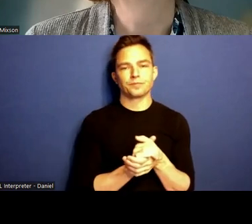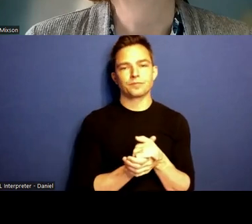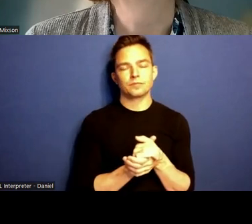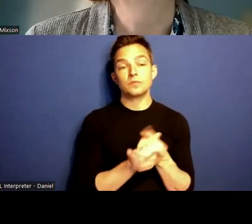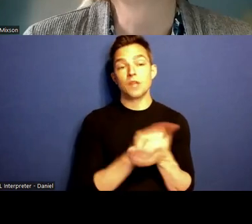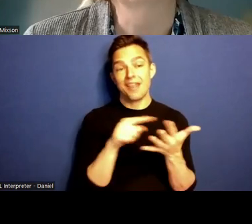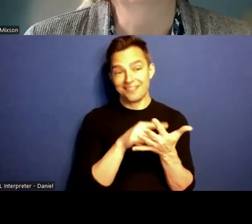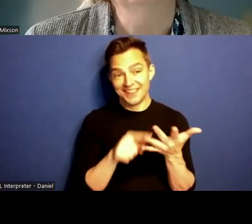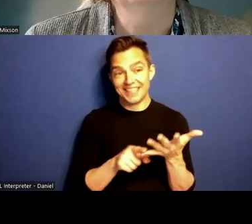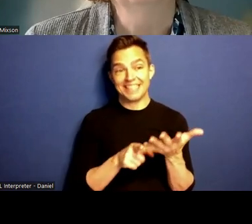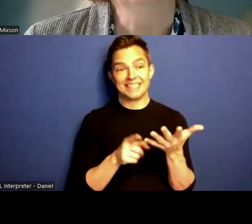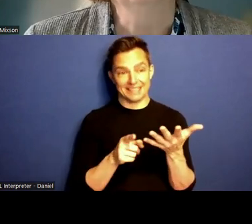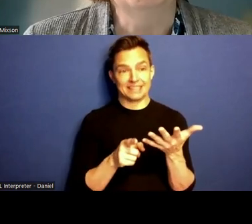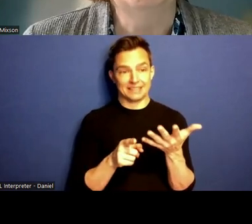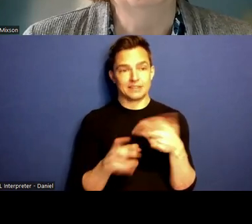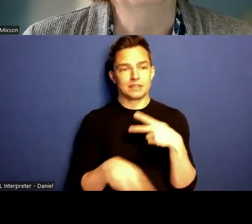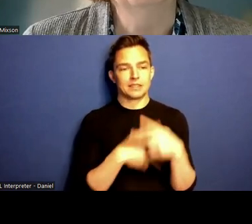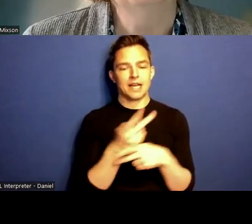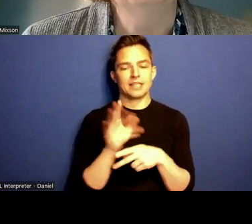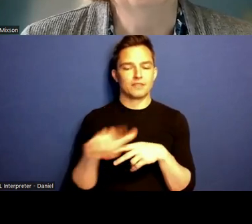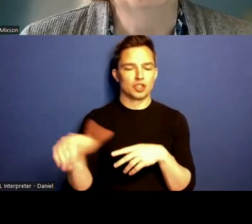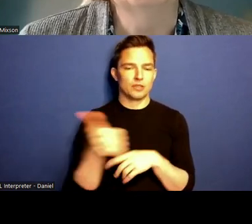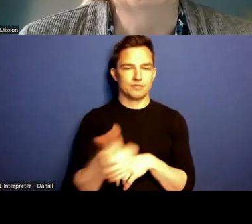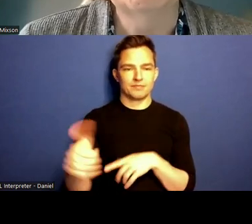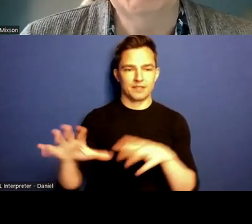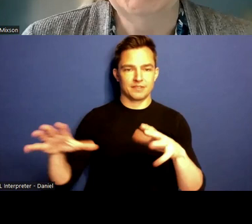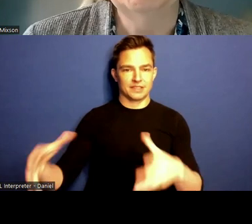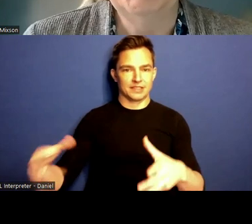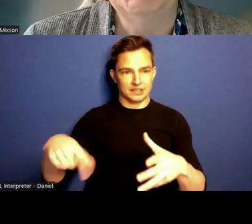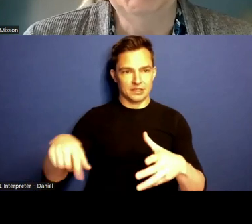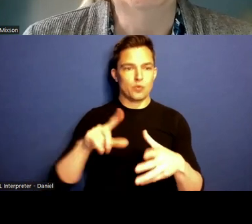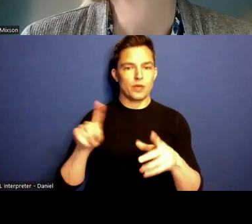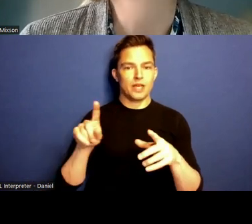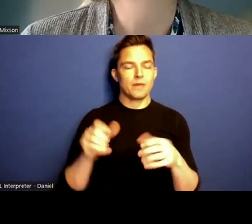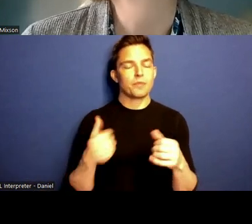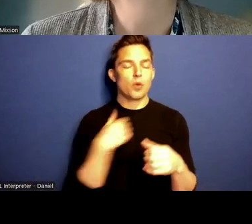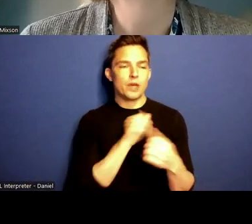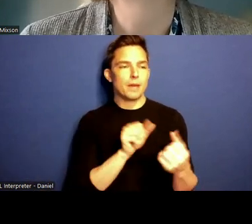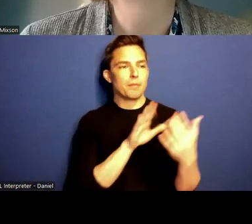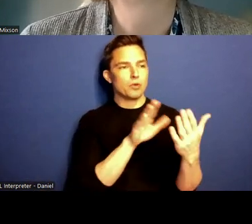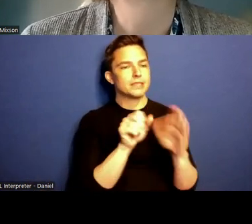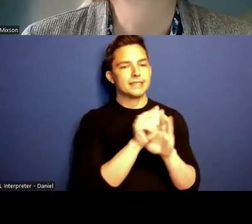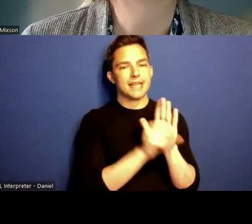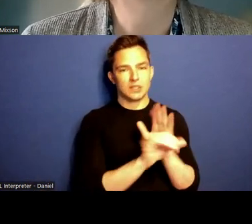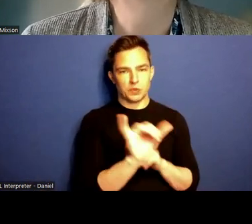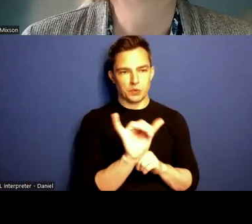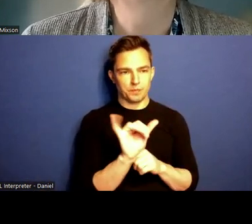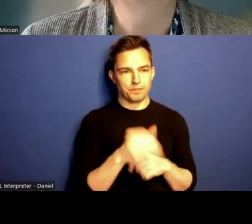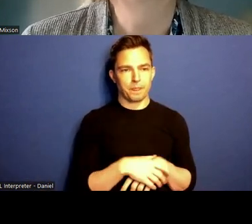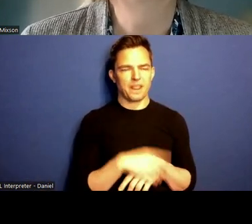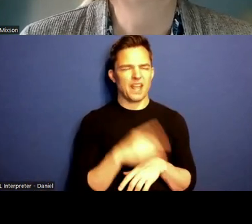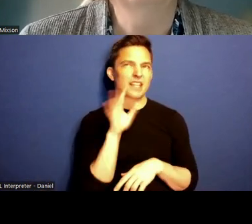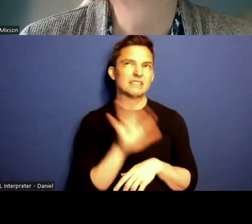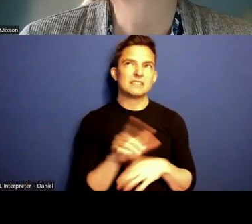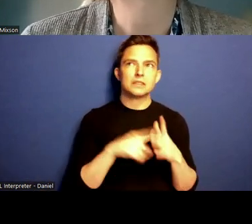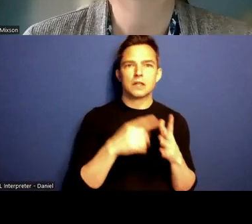Those are the types of children that we went to the state to, and I would say, I think beginning